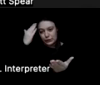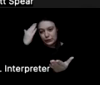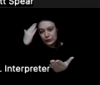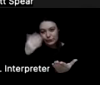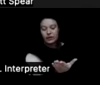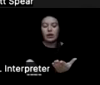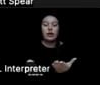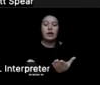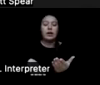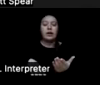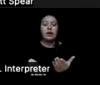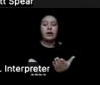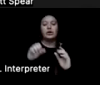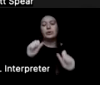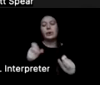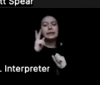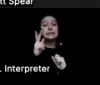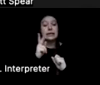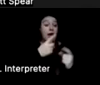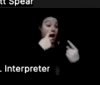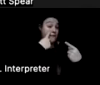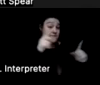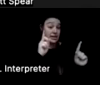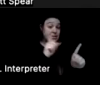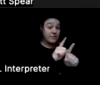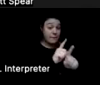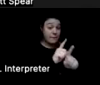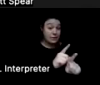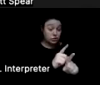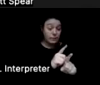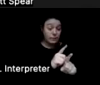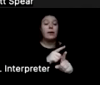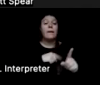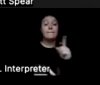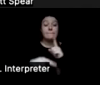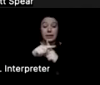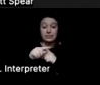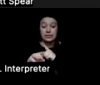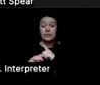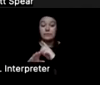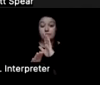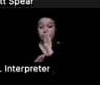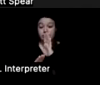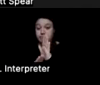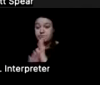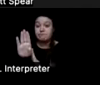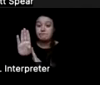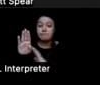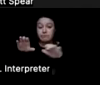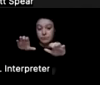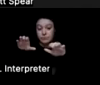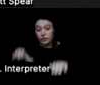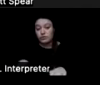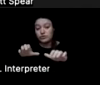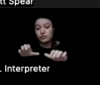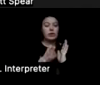clear to see the link between effective mentorship and increasing research productivity, student health, retention, and much, much